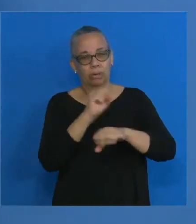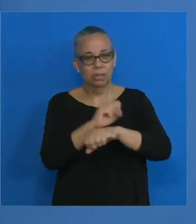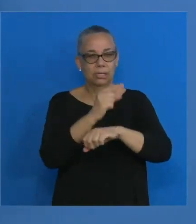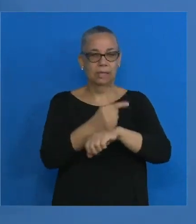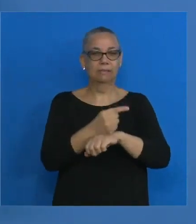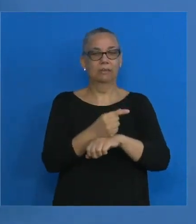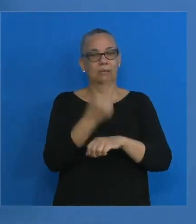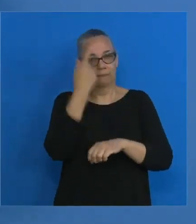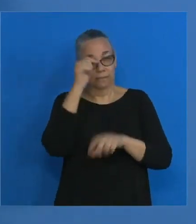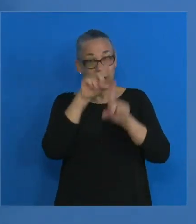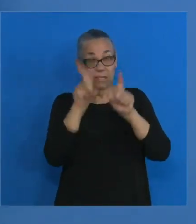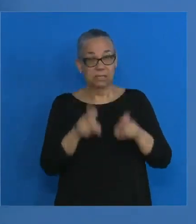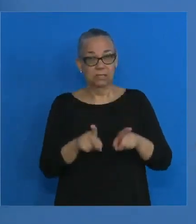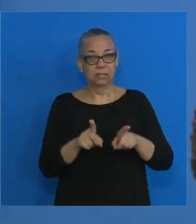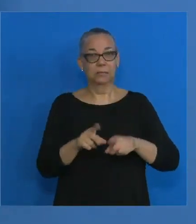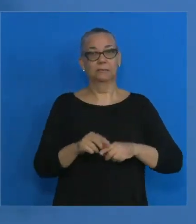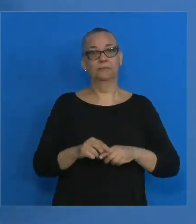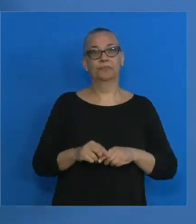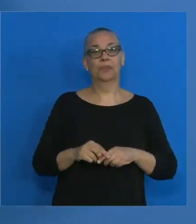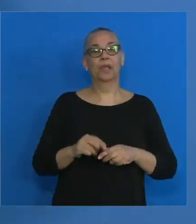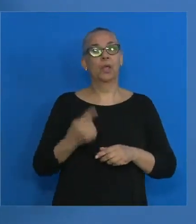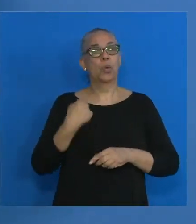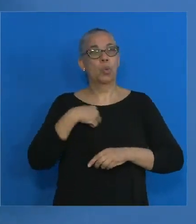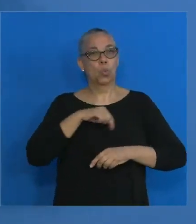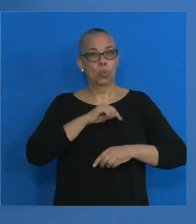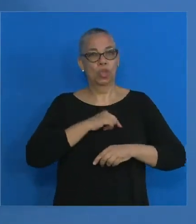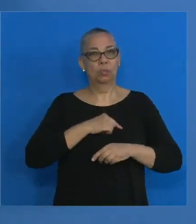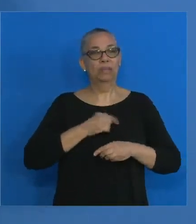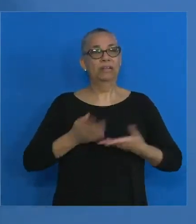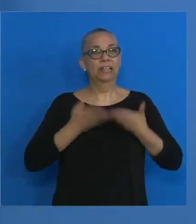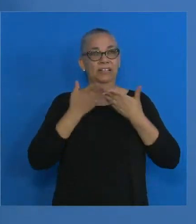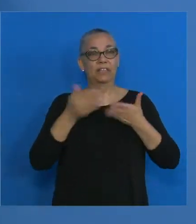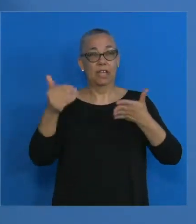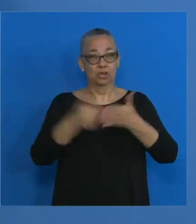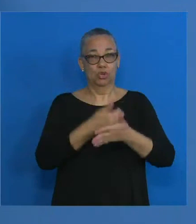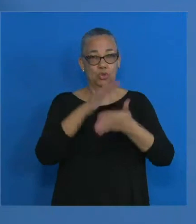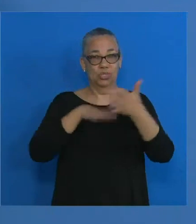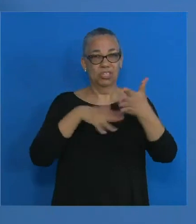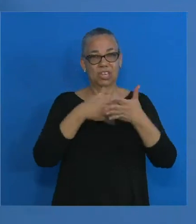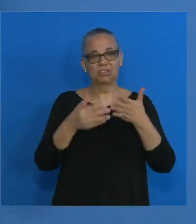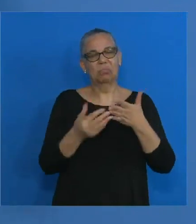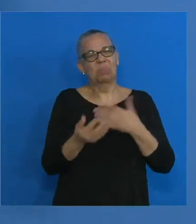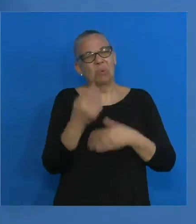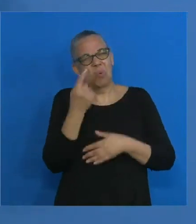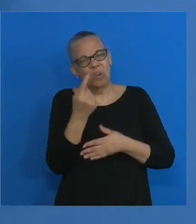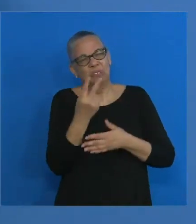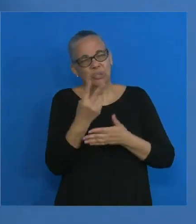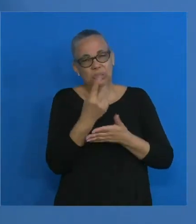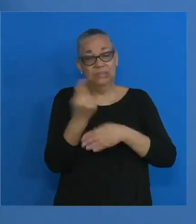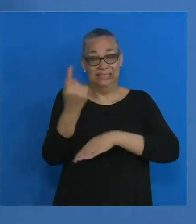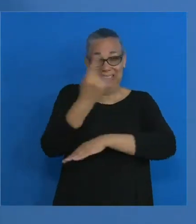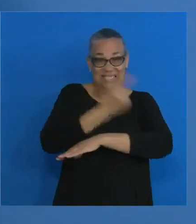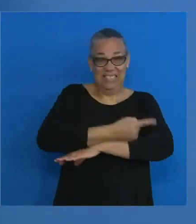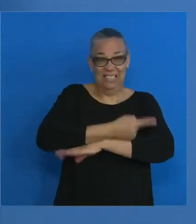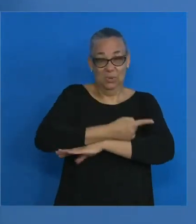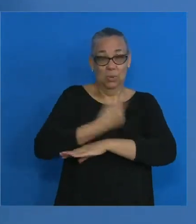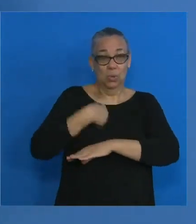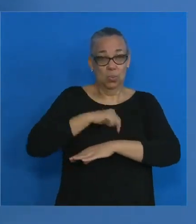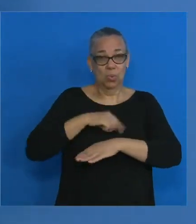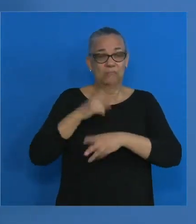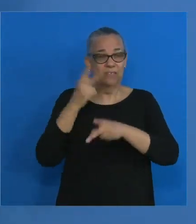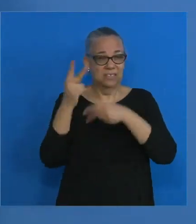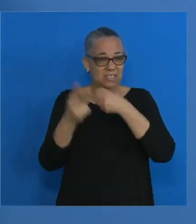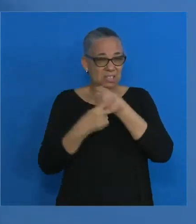testing. We will be releasing our new schedule probably within the next day or two. We have secured alternative